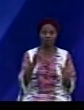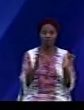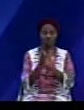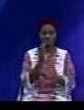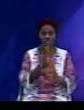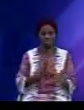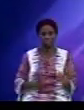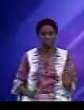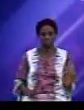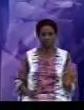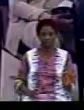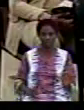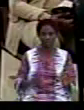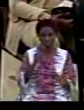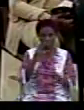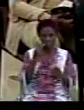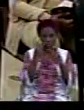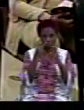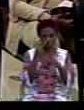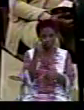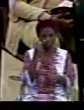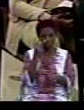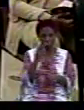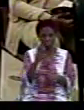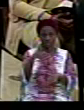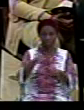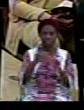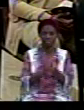Christ. Look at that, Acts chapter 3, verse 6.